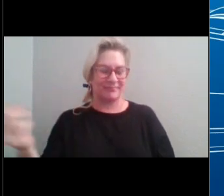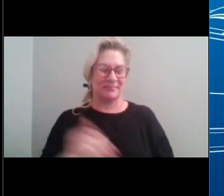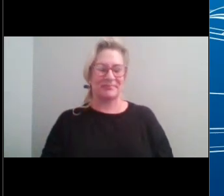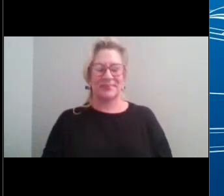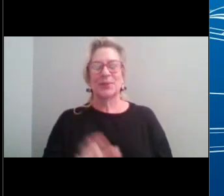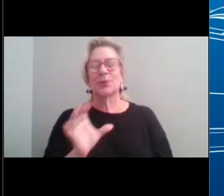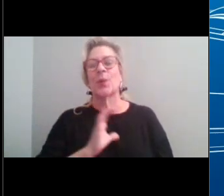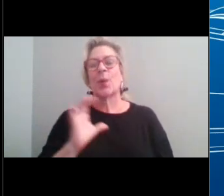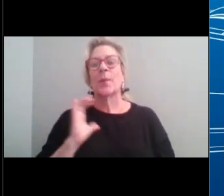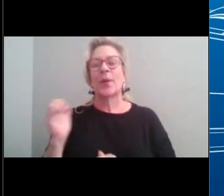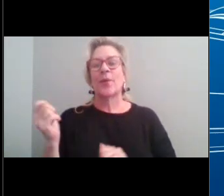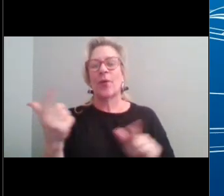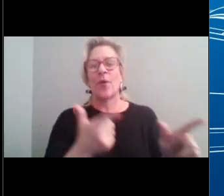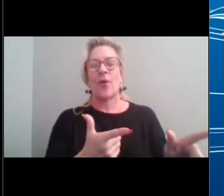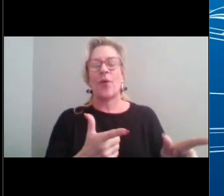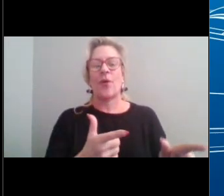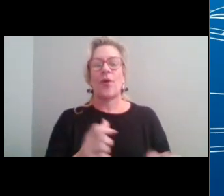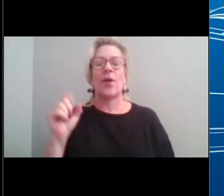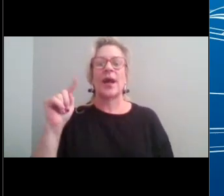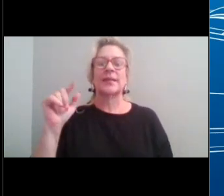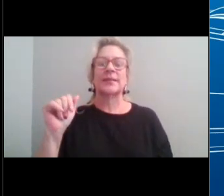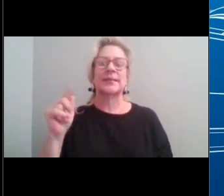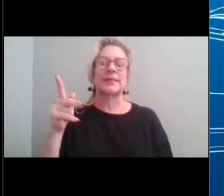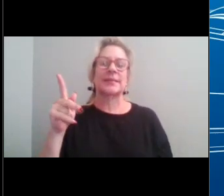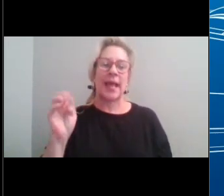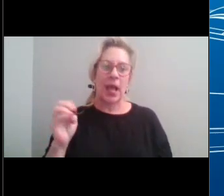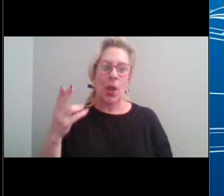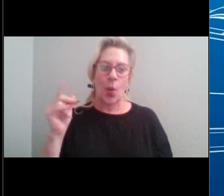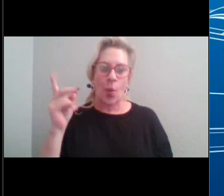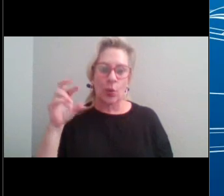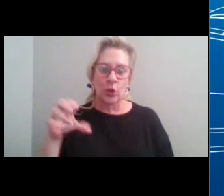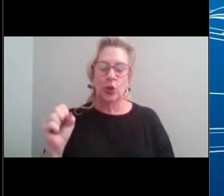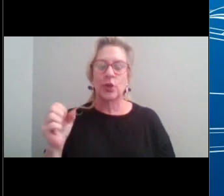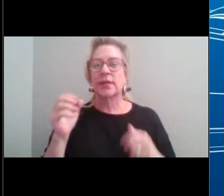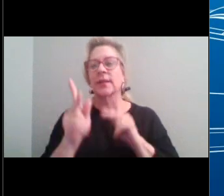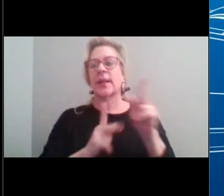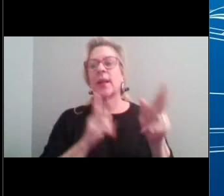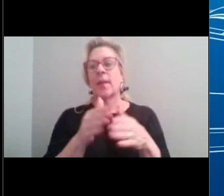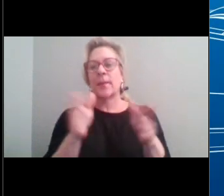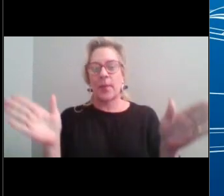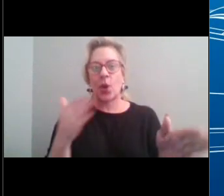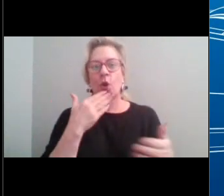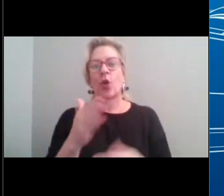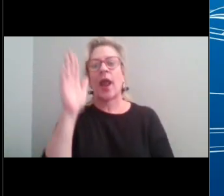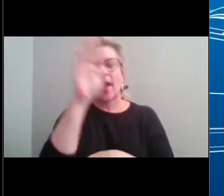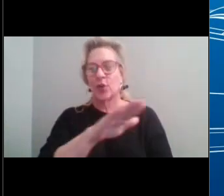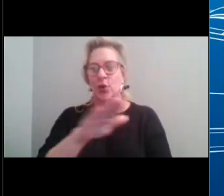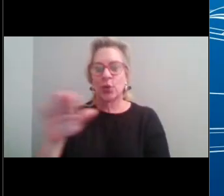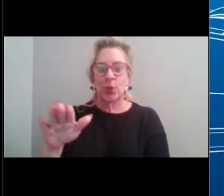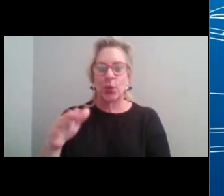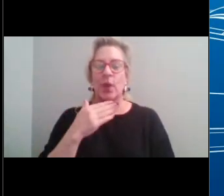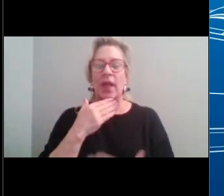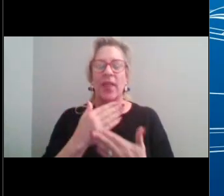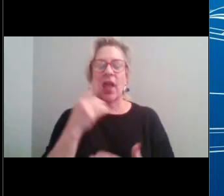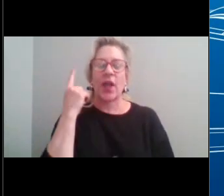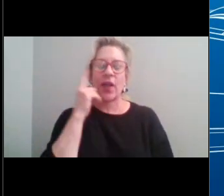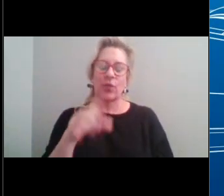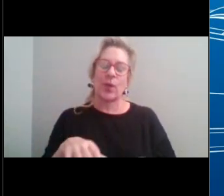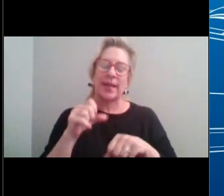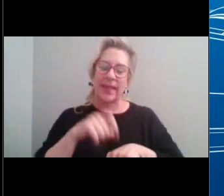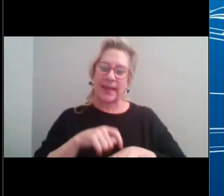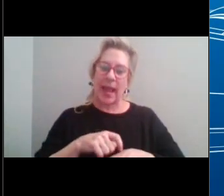Commissioners, stakeholders in the public, good afternoon. Thank you for taking the time to be a part of